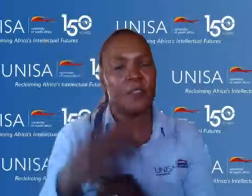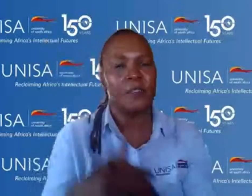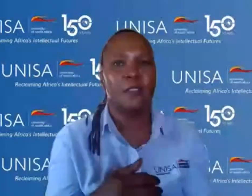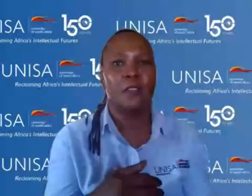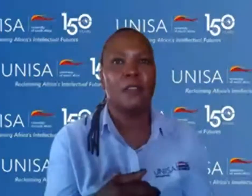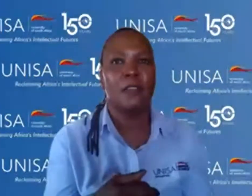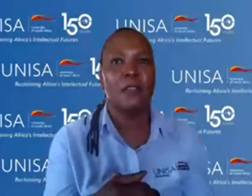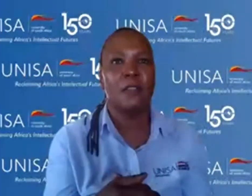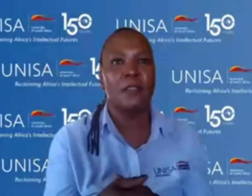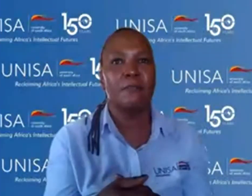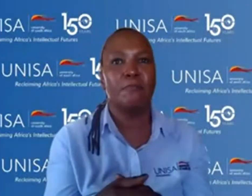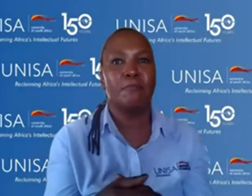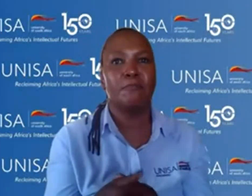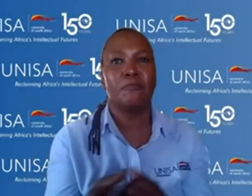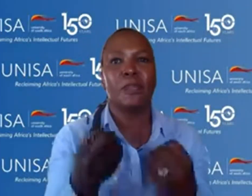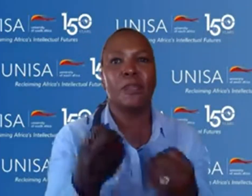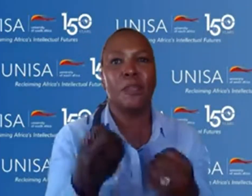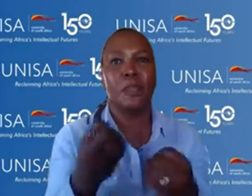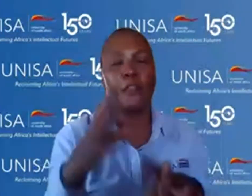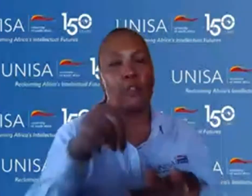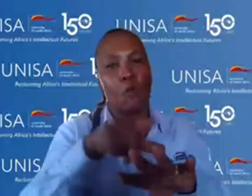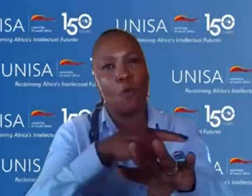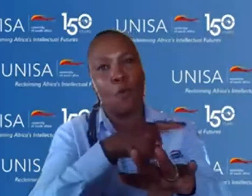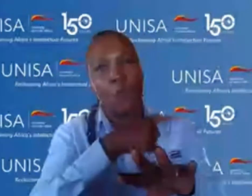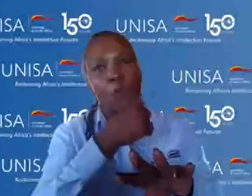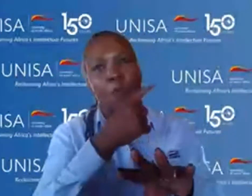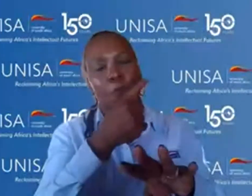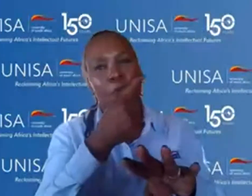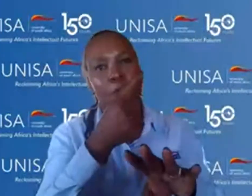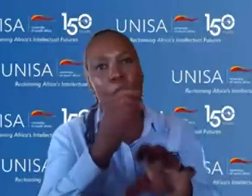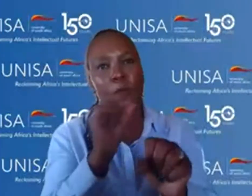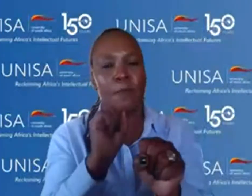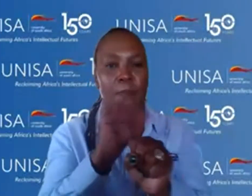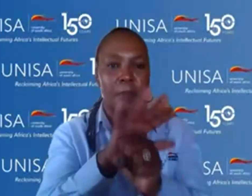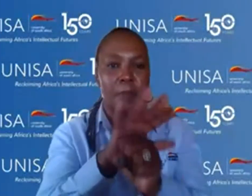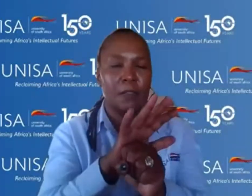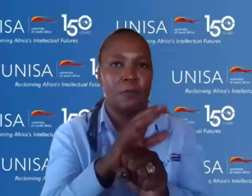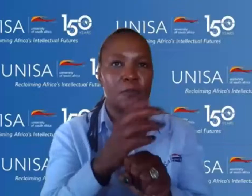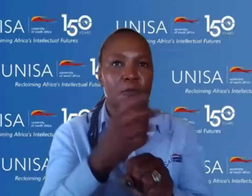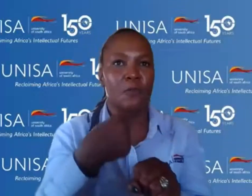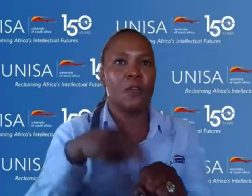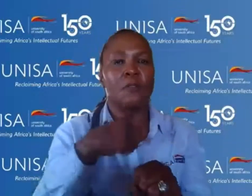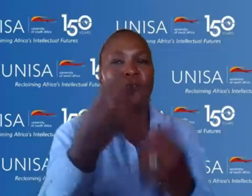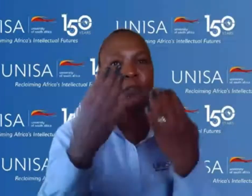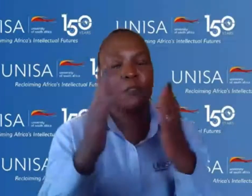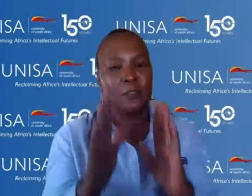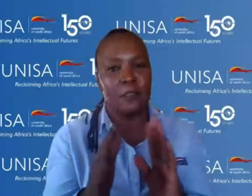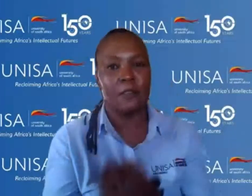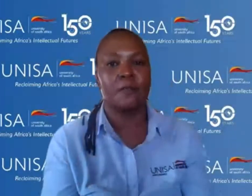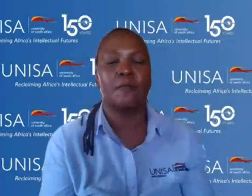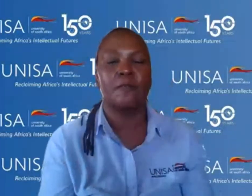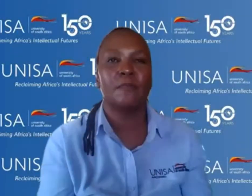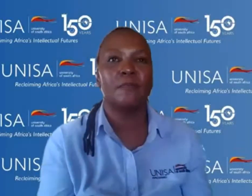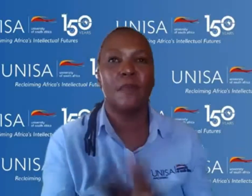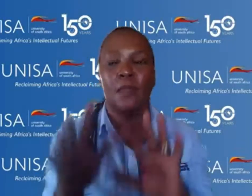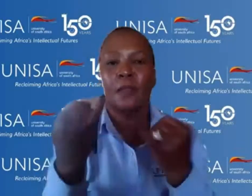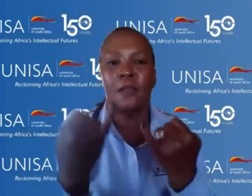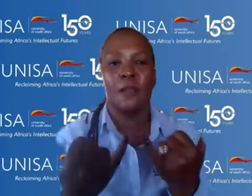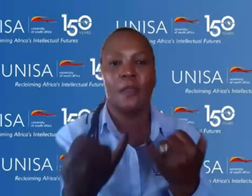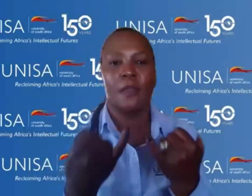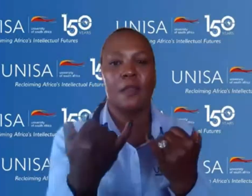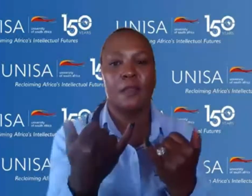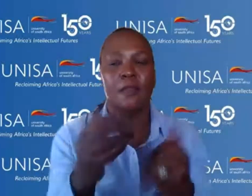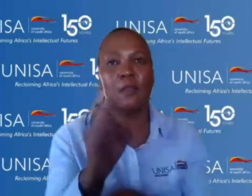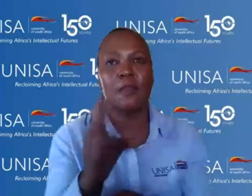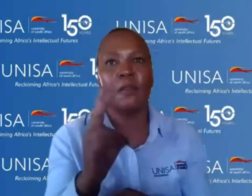lasting impact on our students. And at least now they also